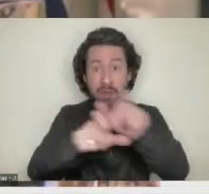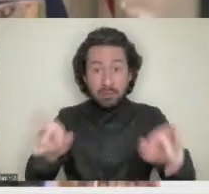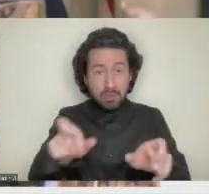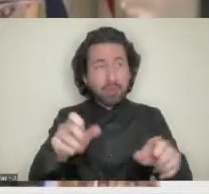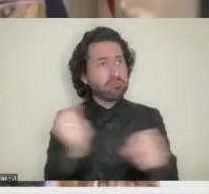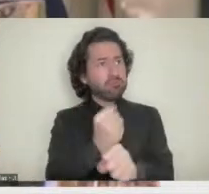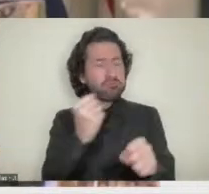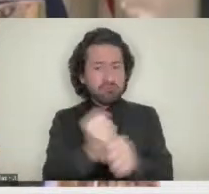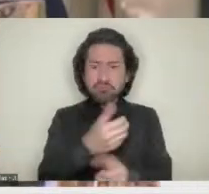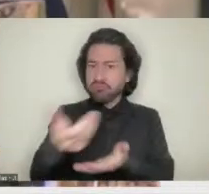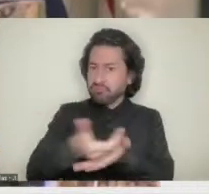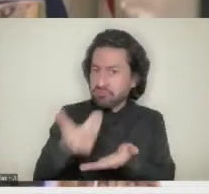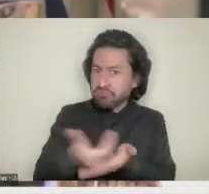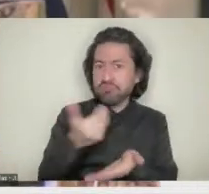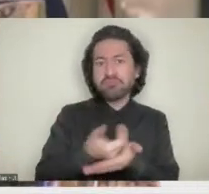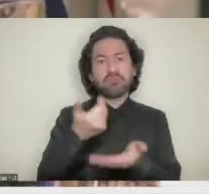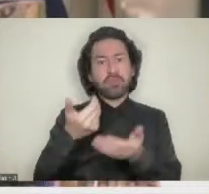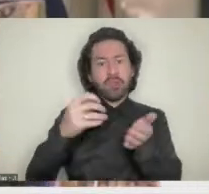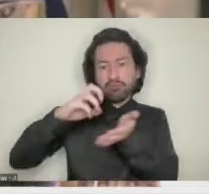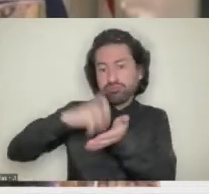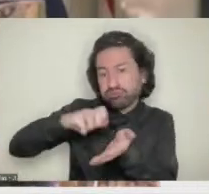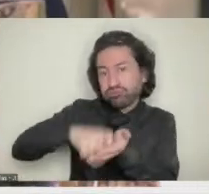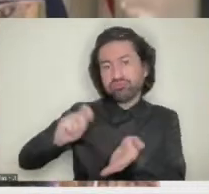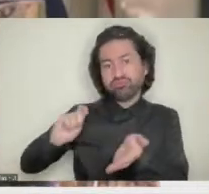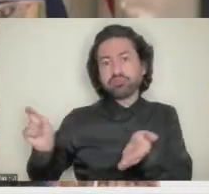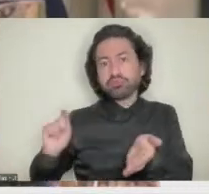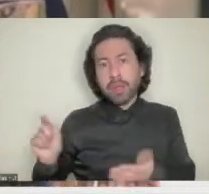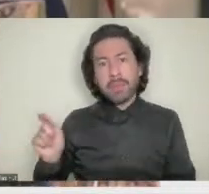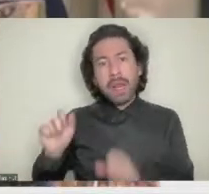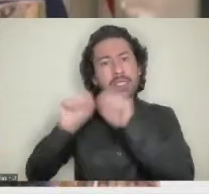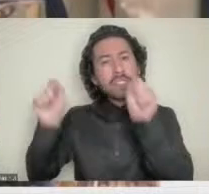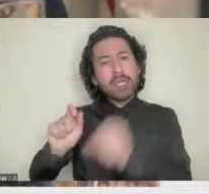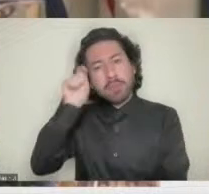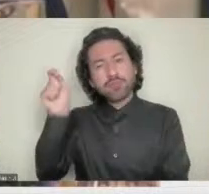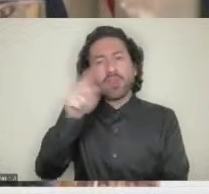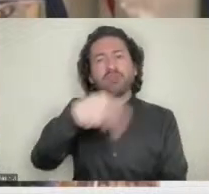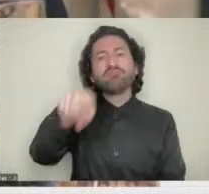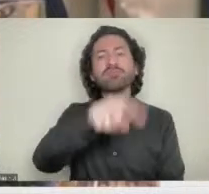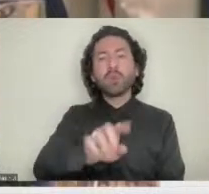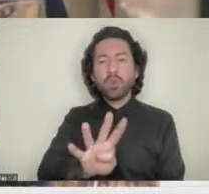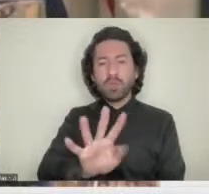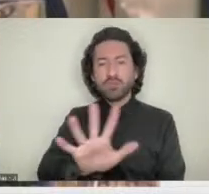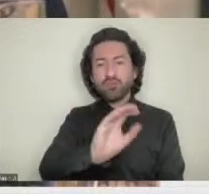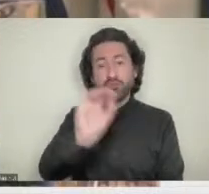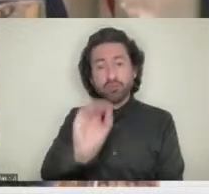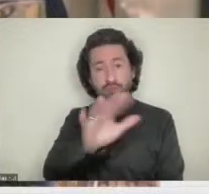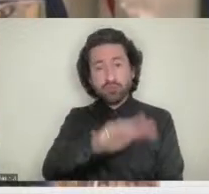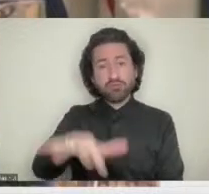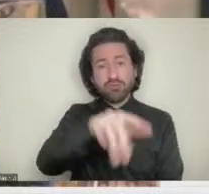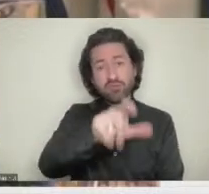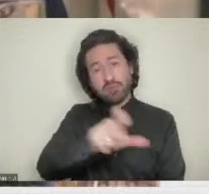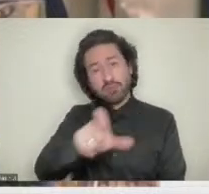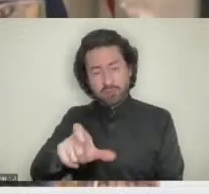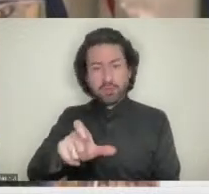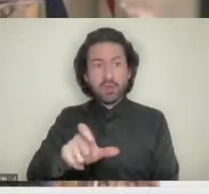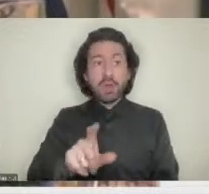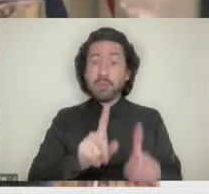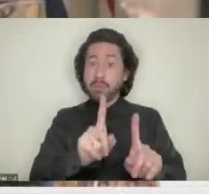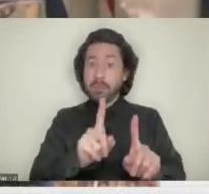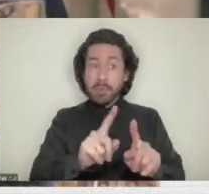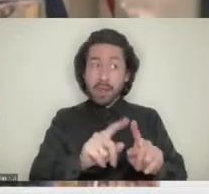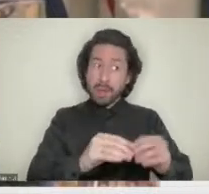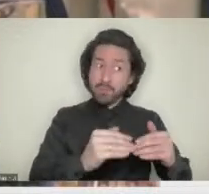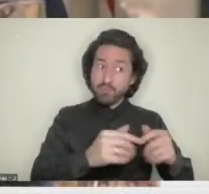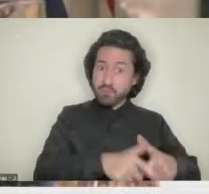population. Those that make contributions is 45% of the economically active